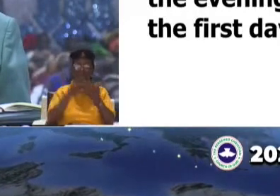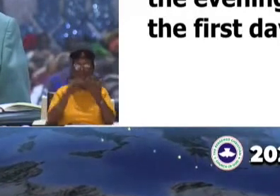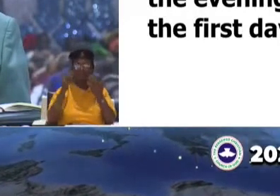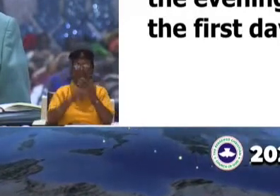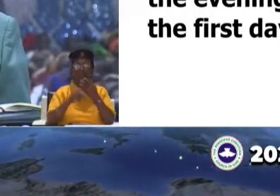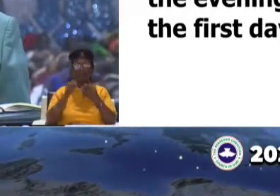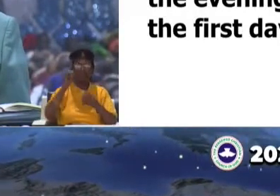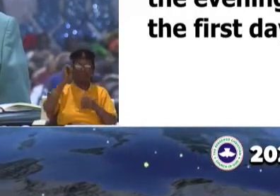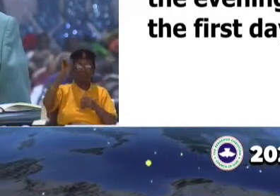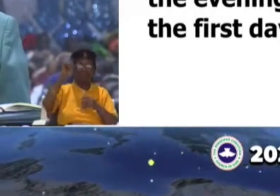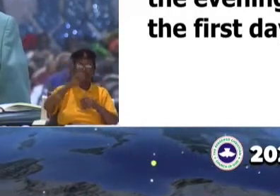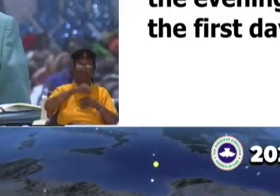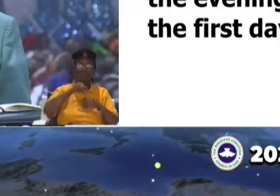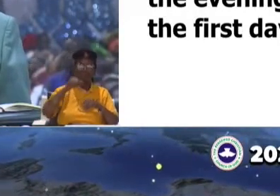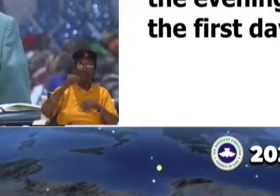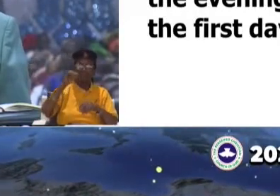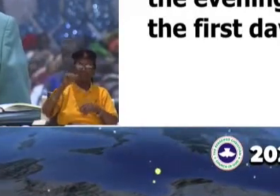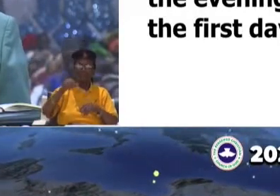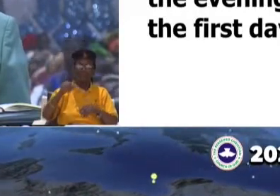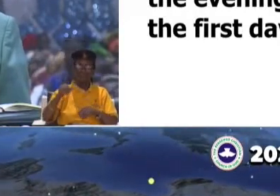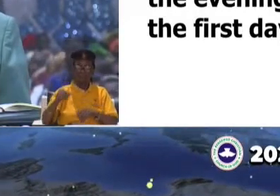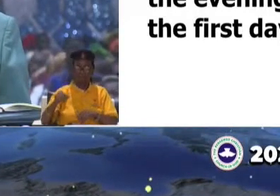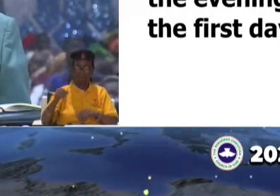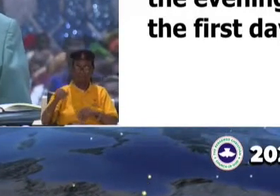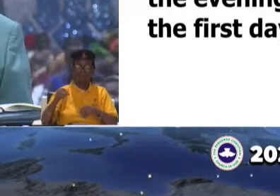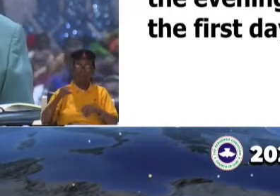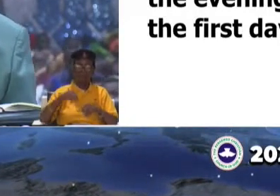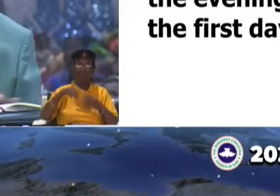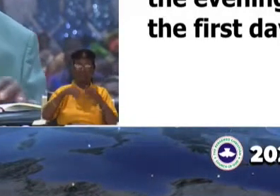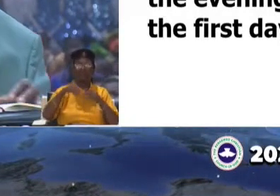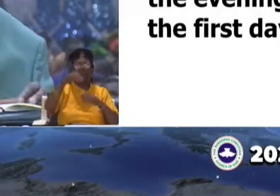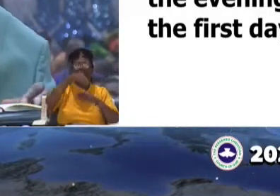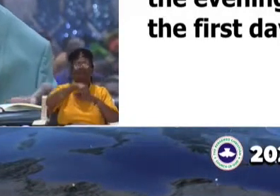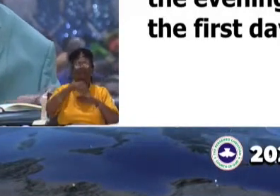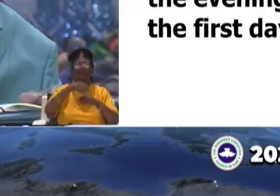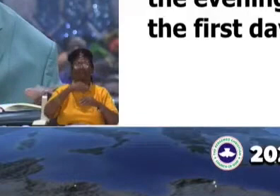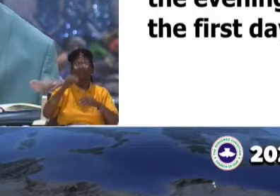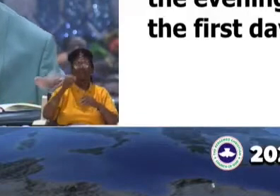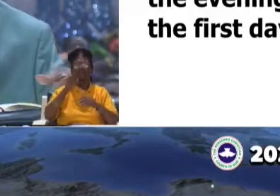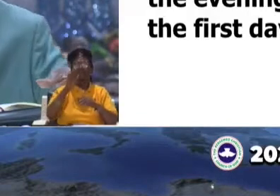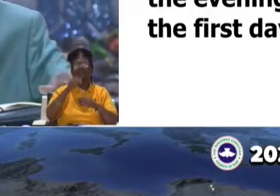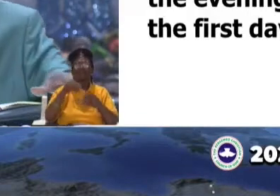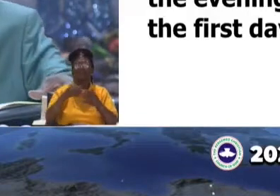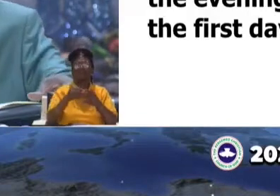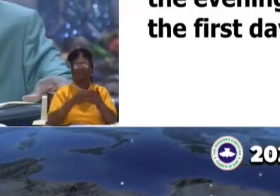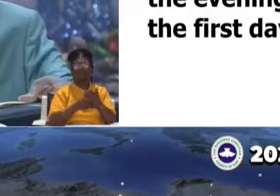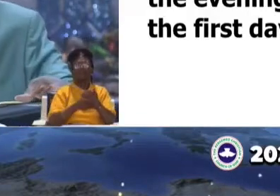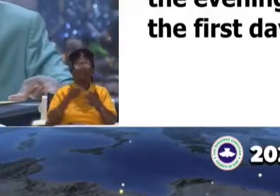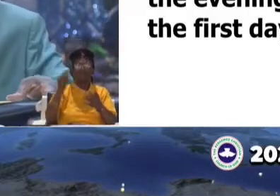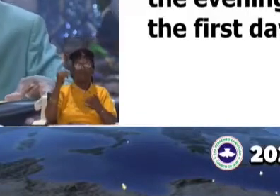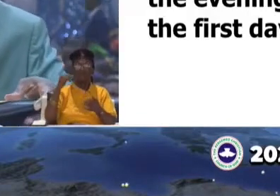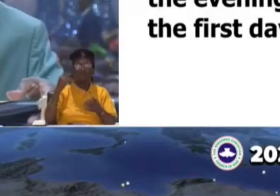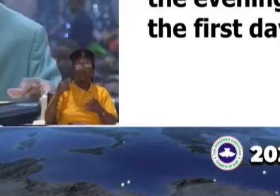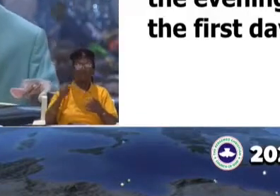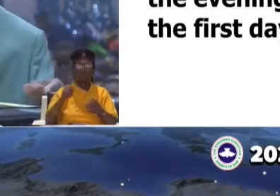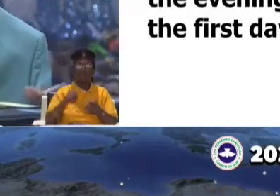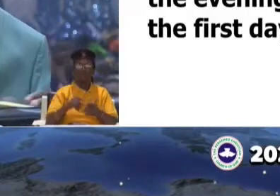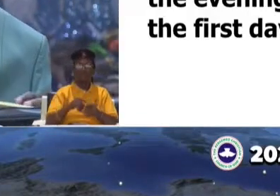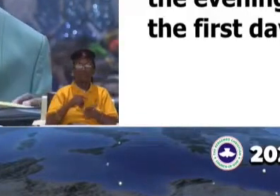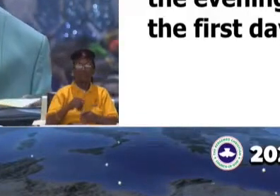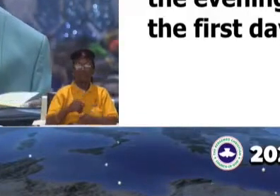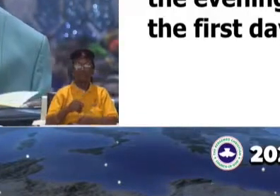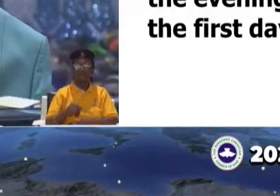ni oru. And the evening and the morning were the first day. Ati asale ati owuro o di ojo